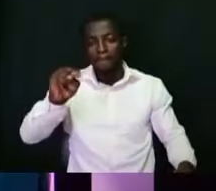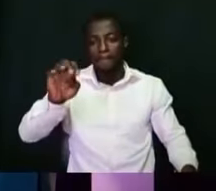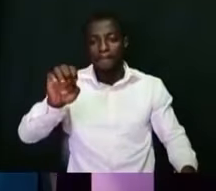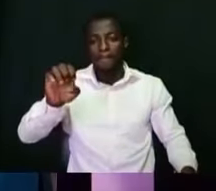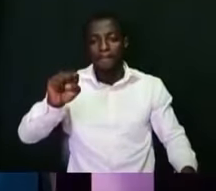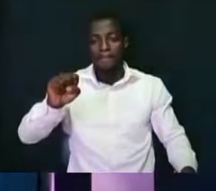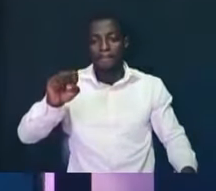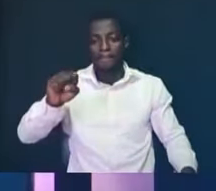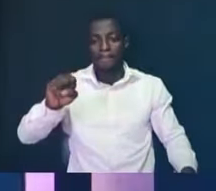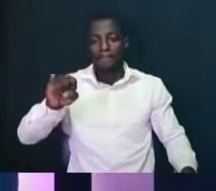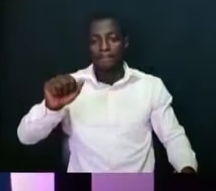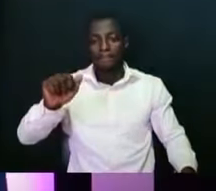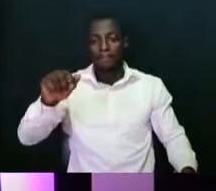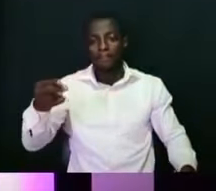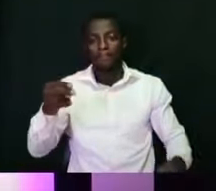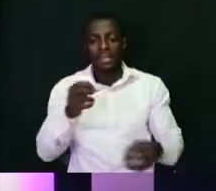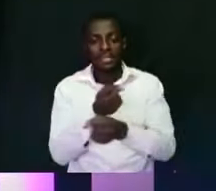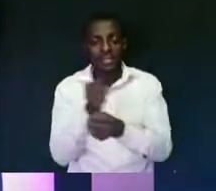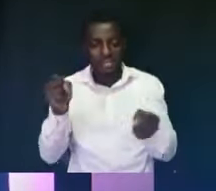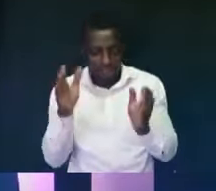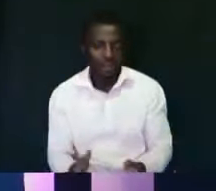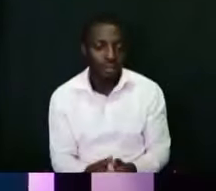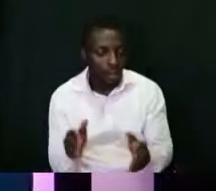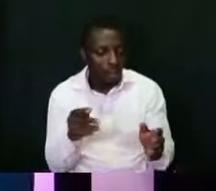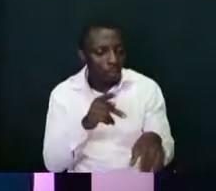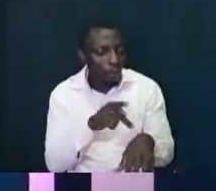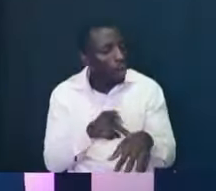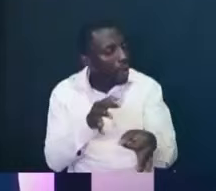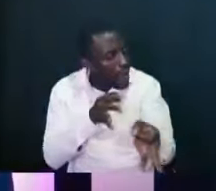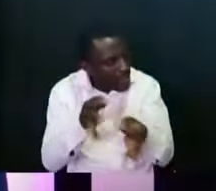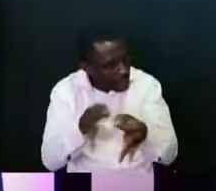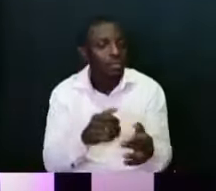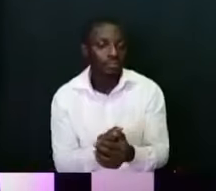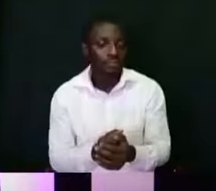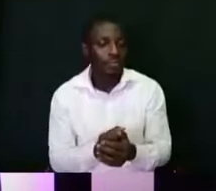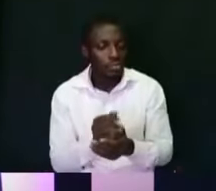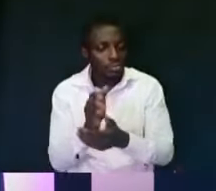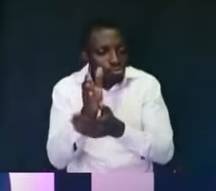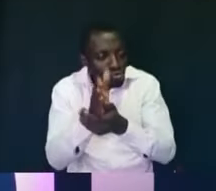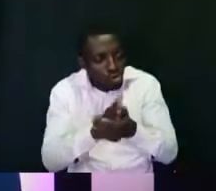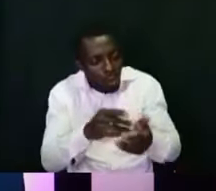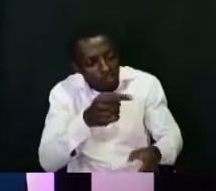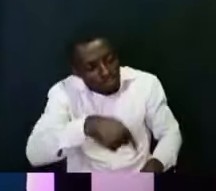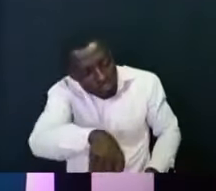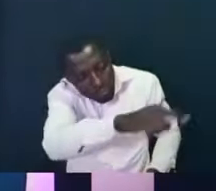he said. Some of the Jews were persuaded and joined Paul and